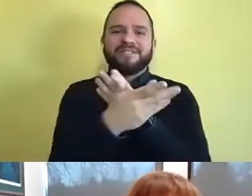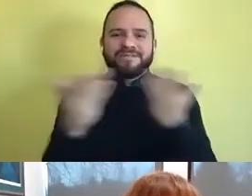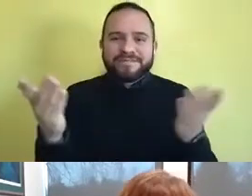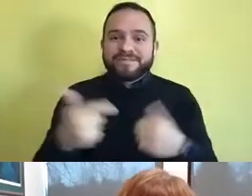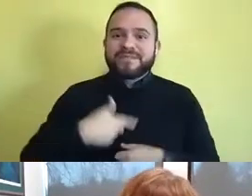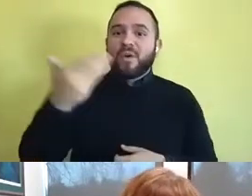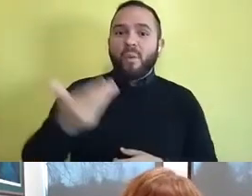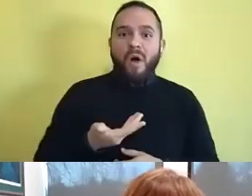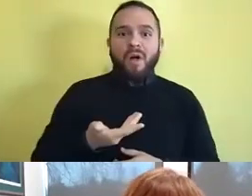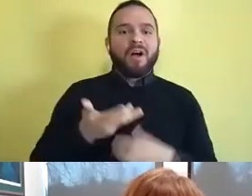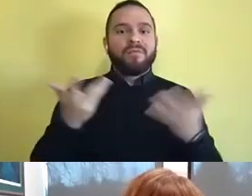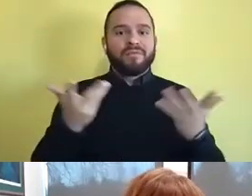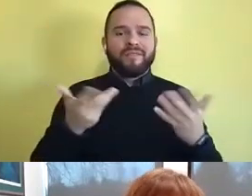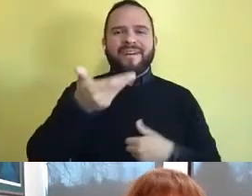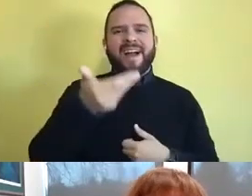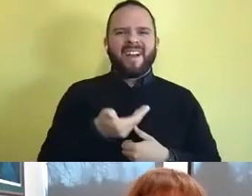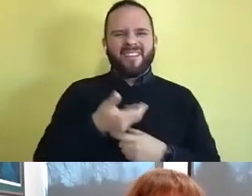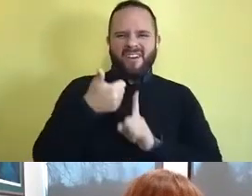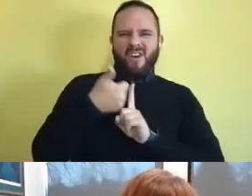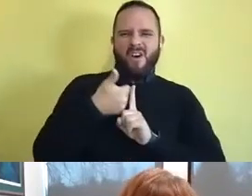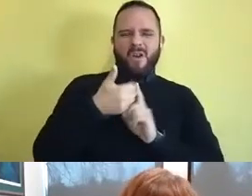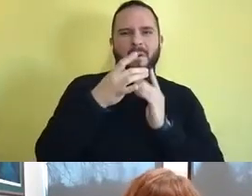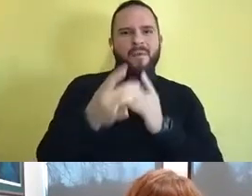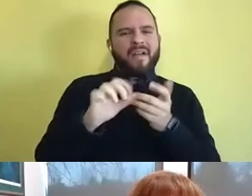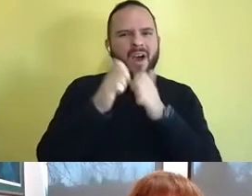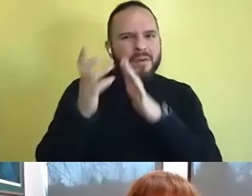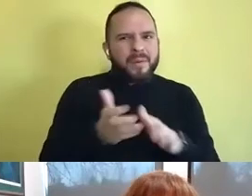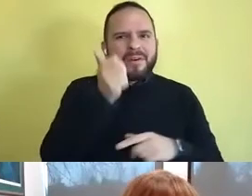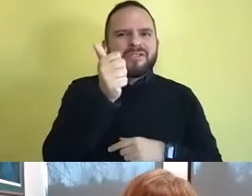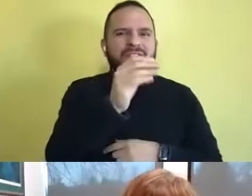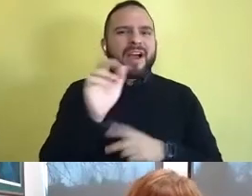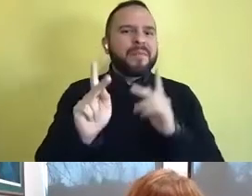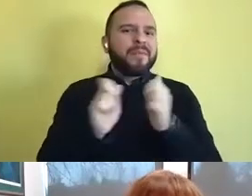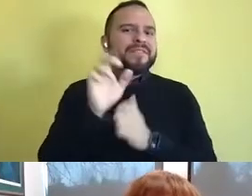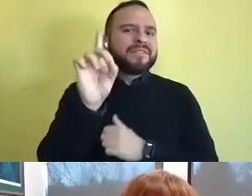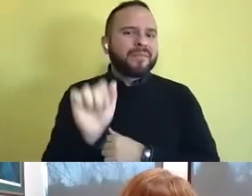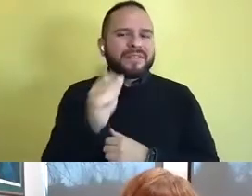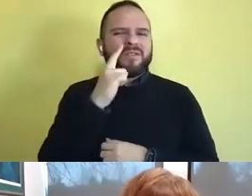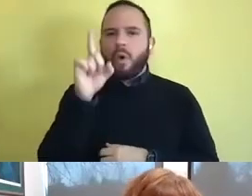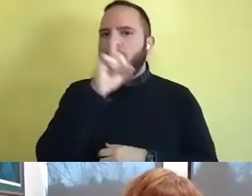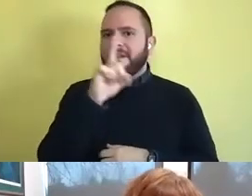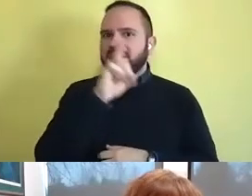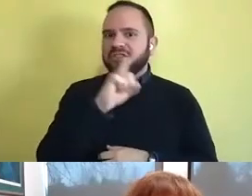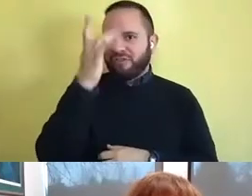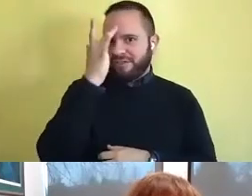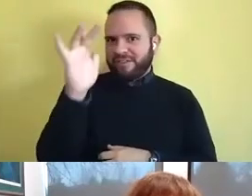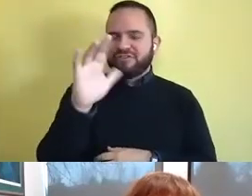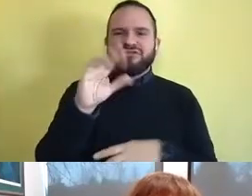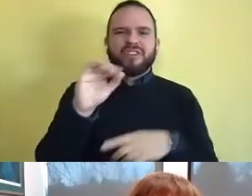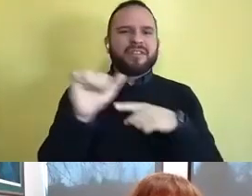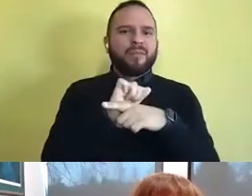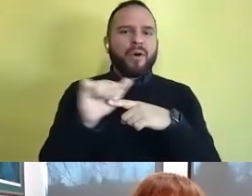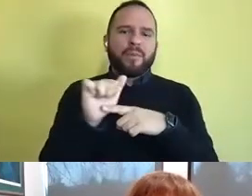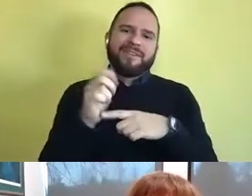Hiring on Autopilot: How to Prepare Yourself and People with Disabilities for Artificial Intelligence Employment Practices. I'm